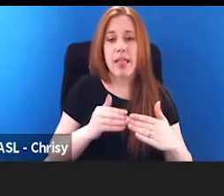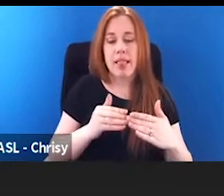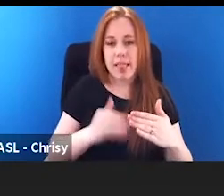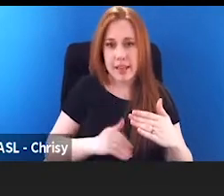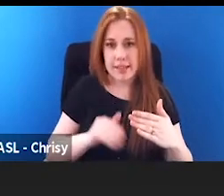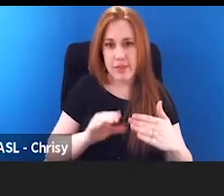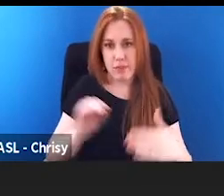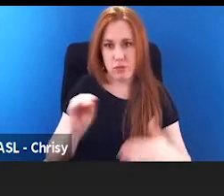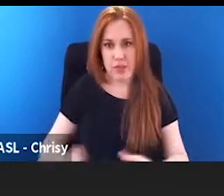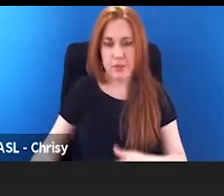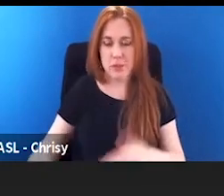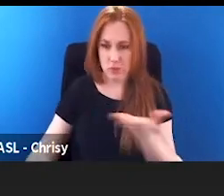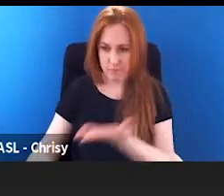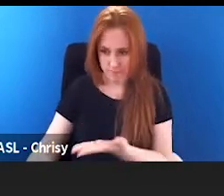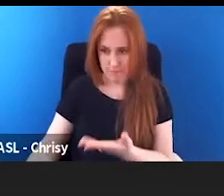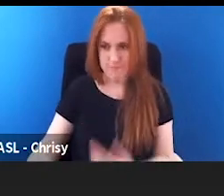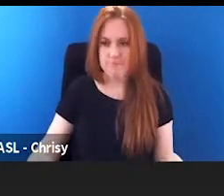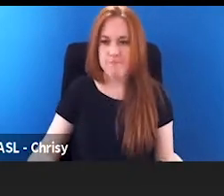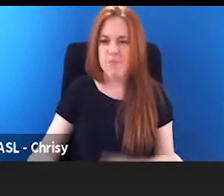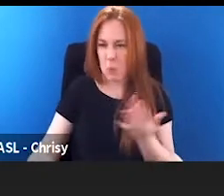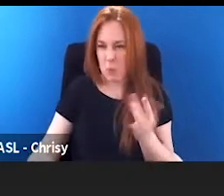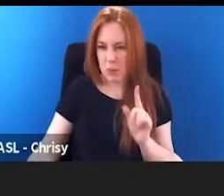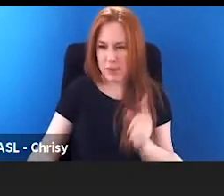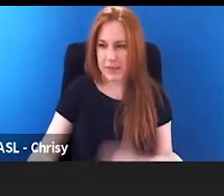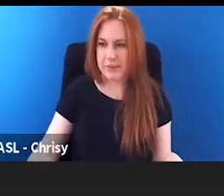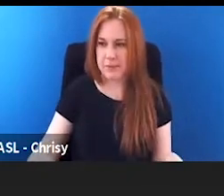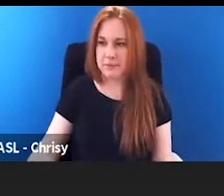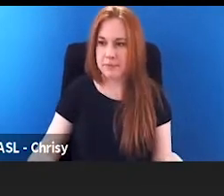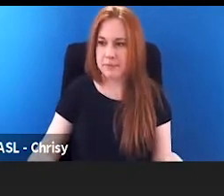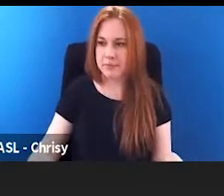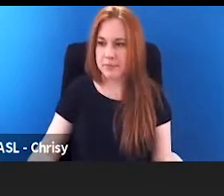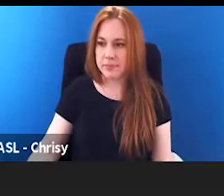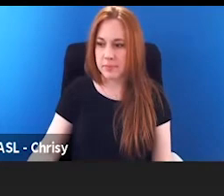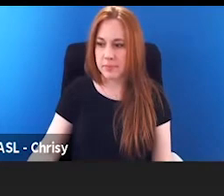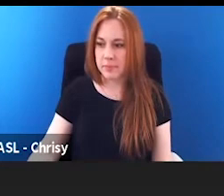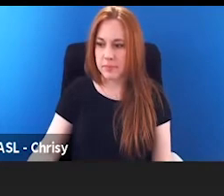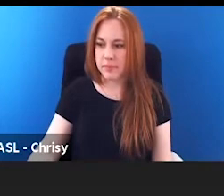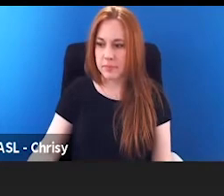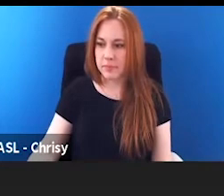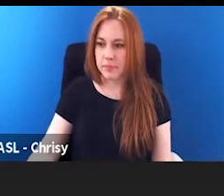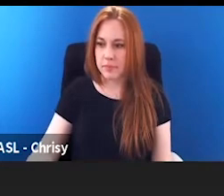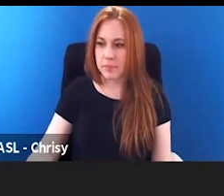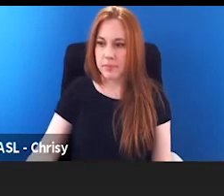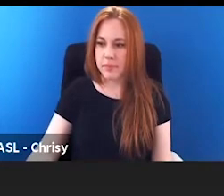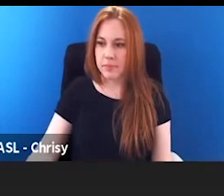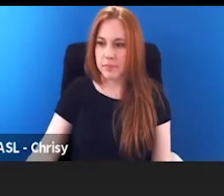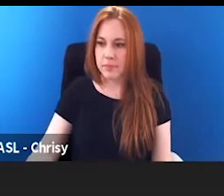Black. I'll give you a second to enter your results.